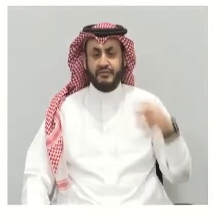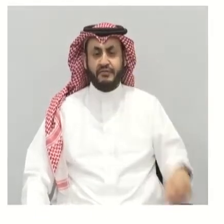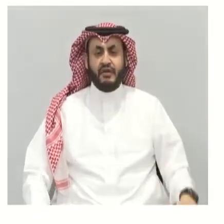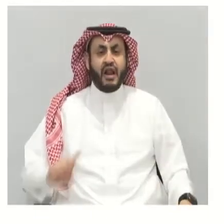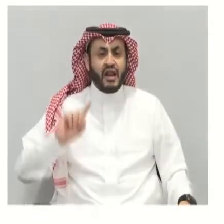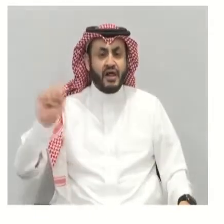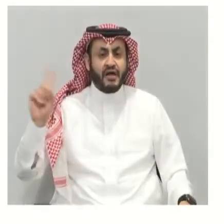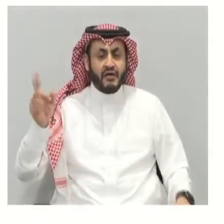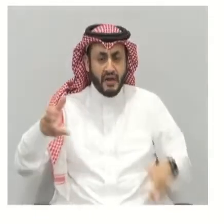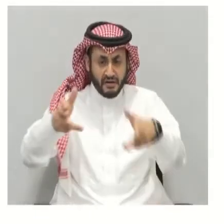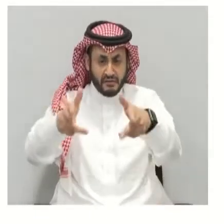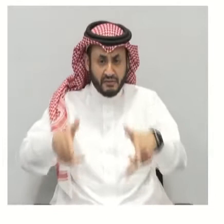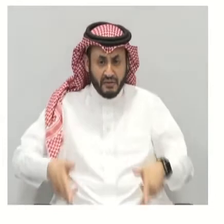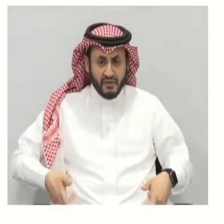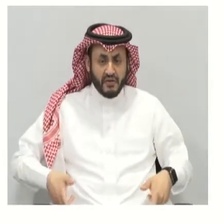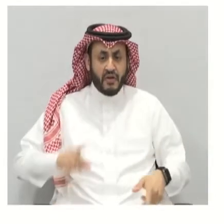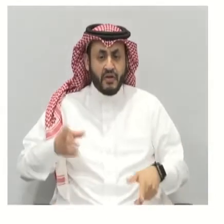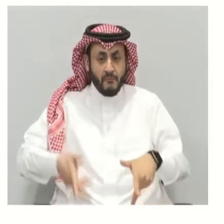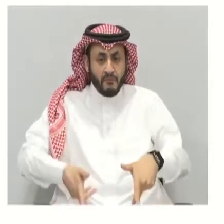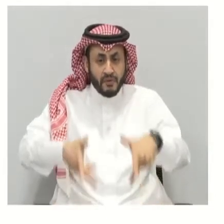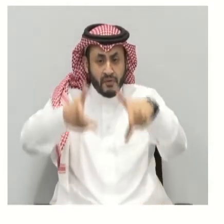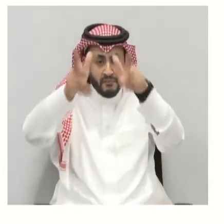the corridor in the huge building.